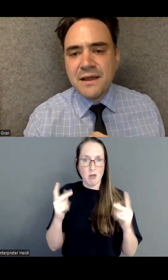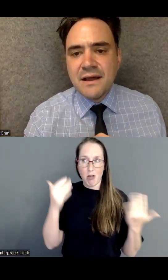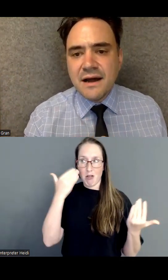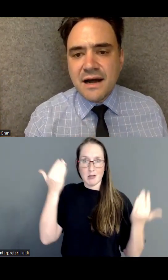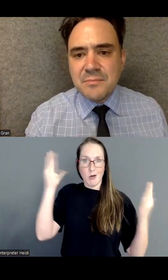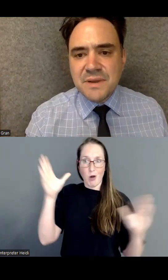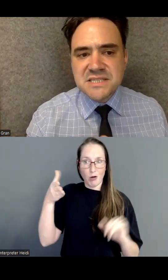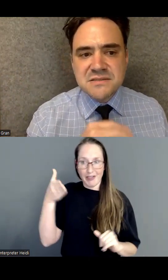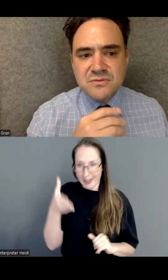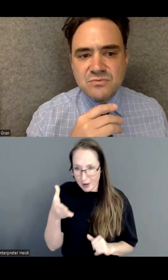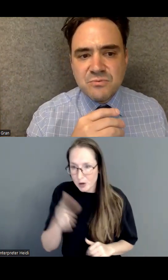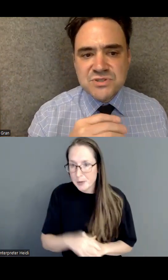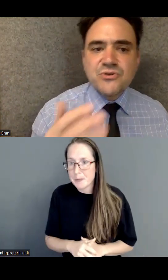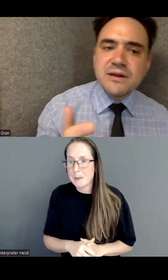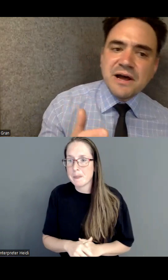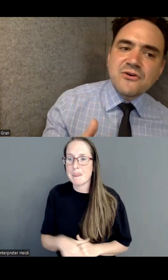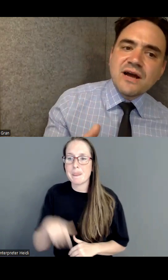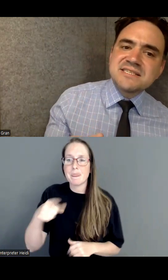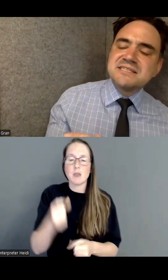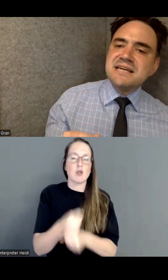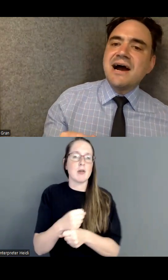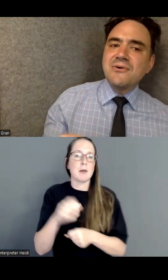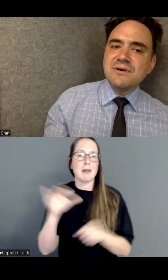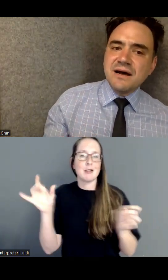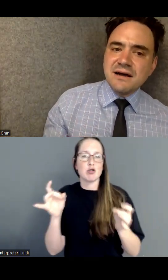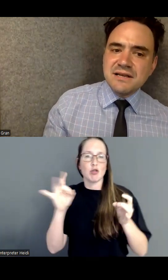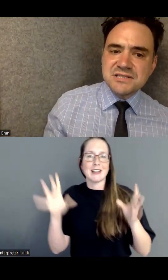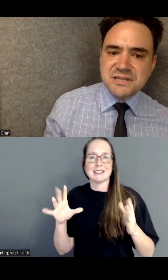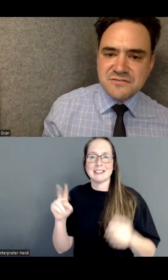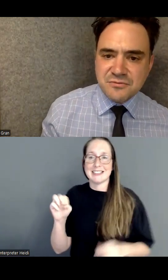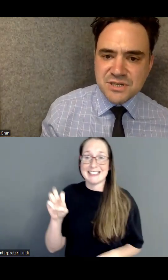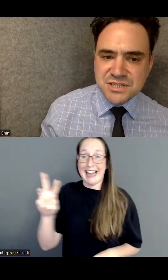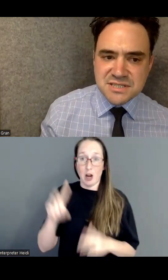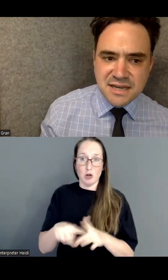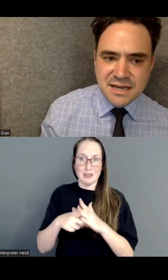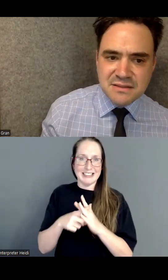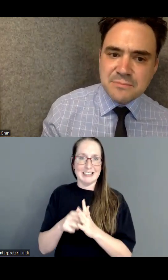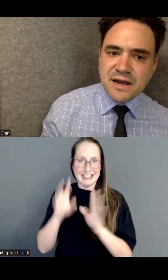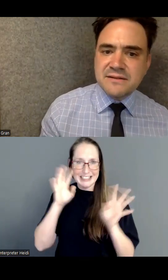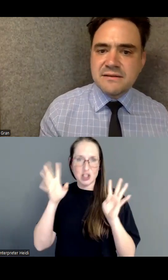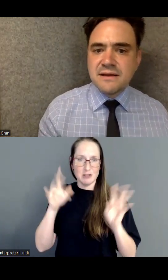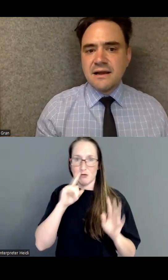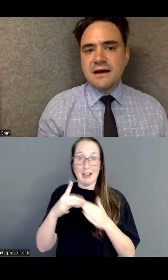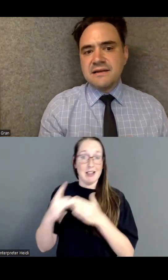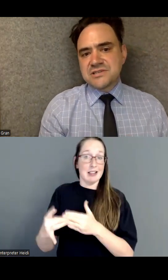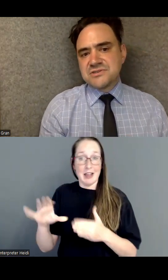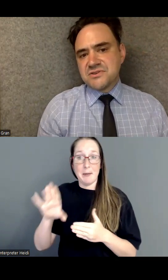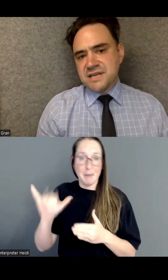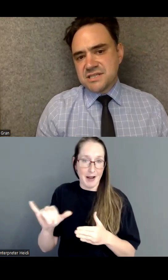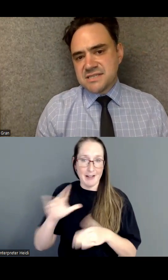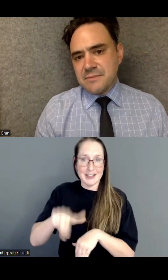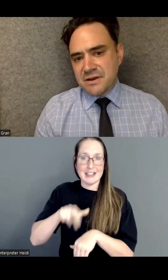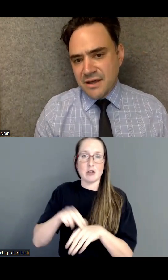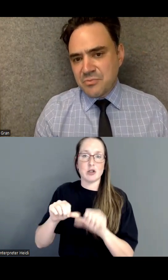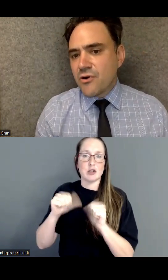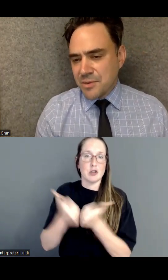about. It's was created by the Crisis Now initiative, which is led by the National